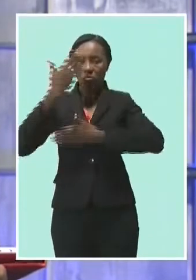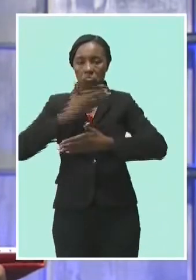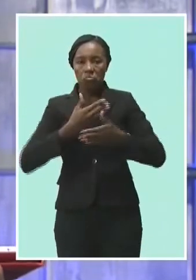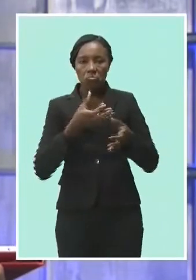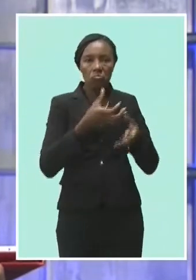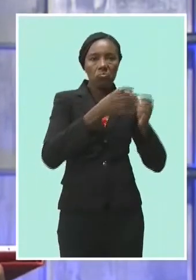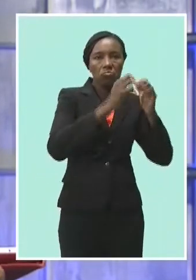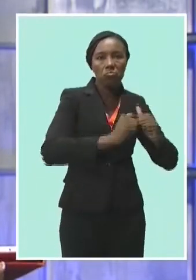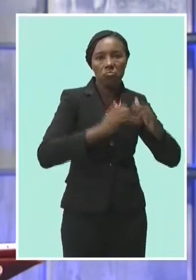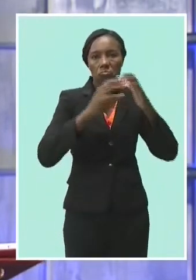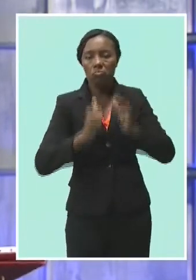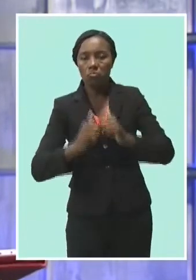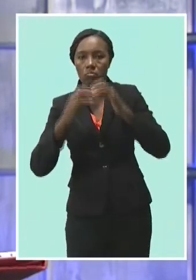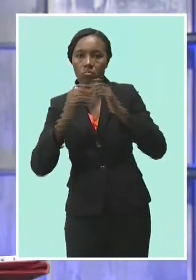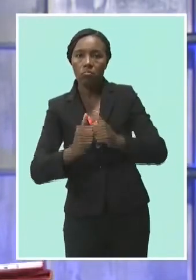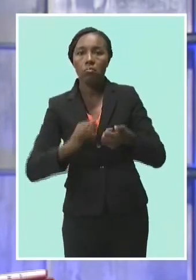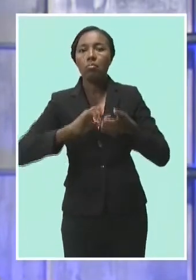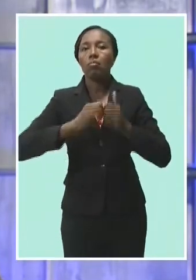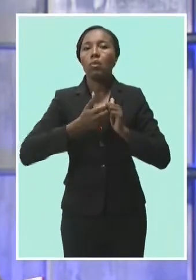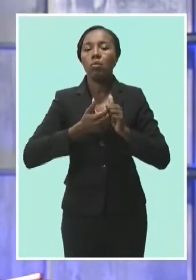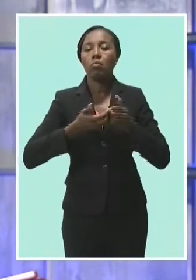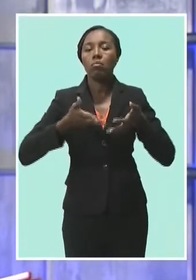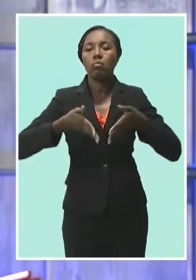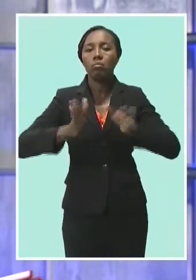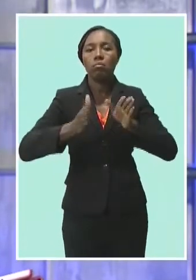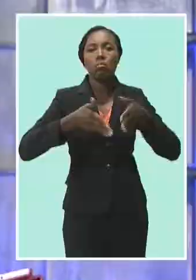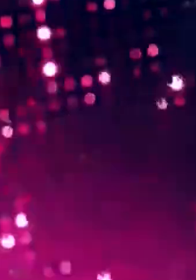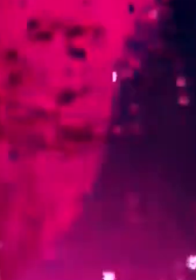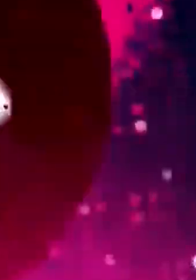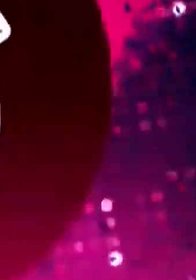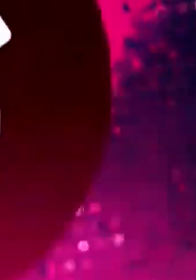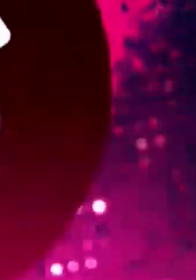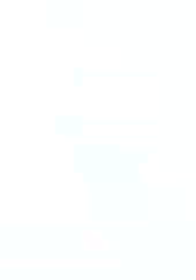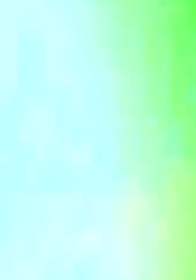region's financial sector through various measures.